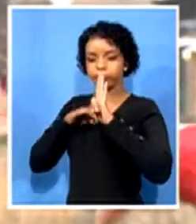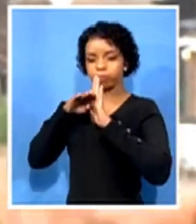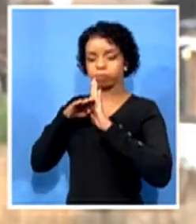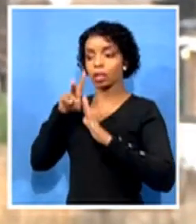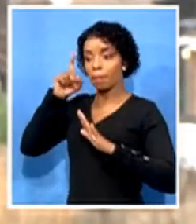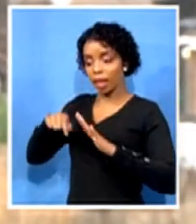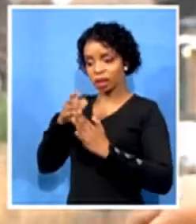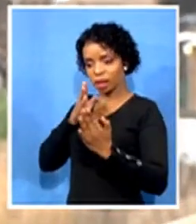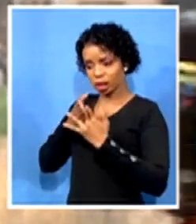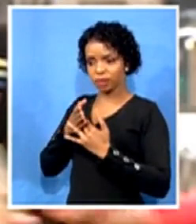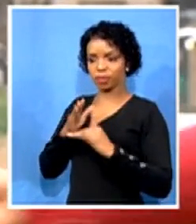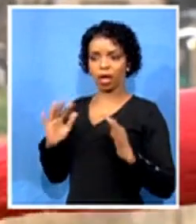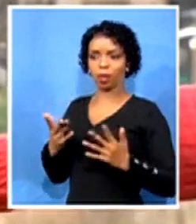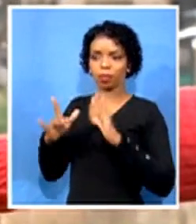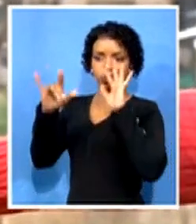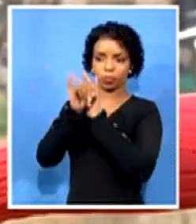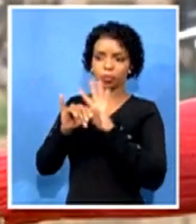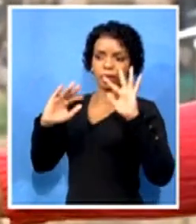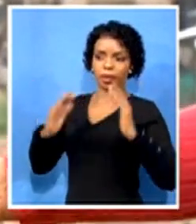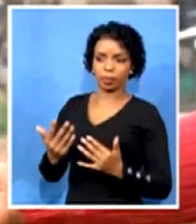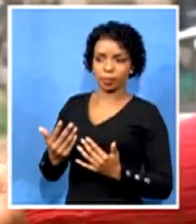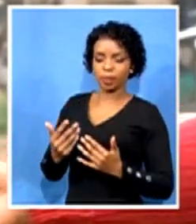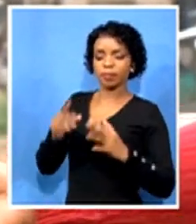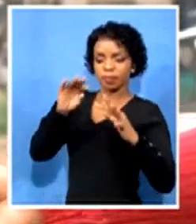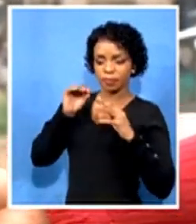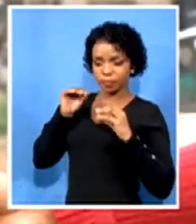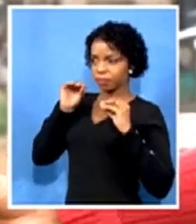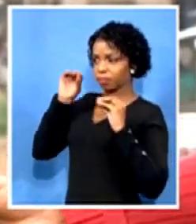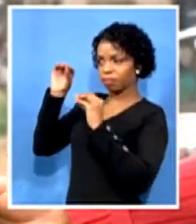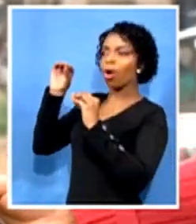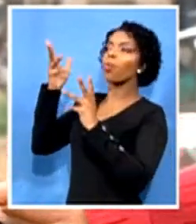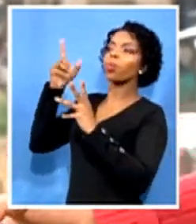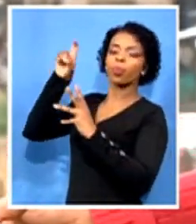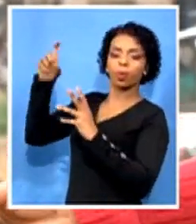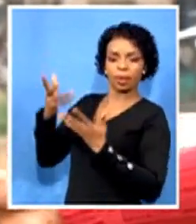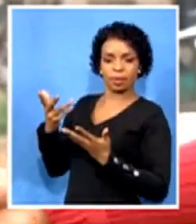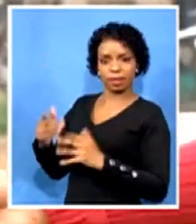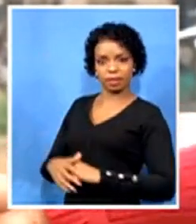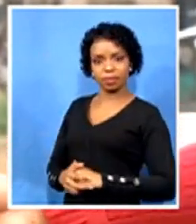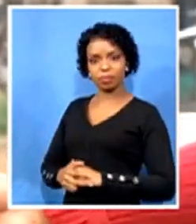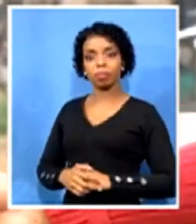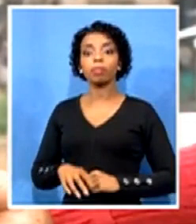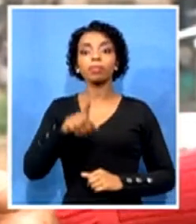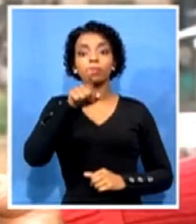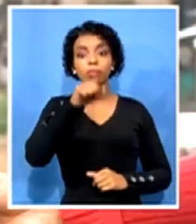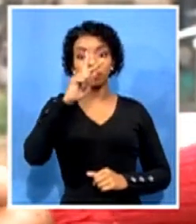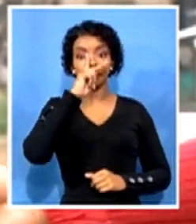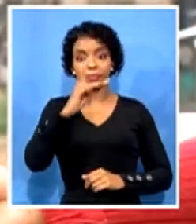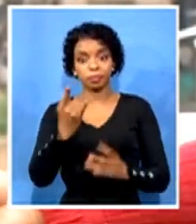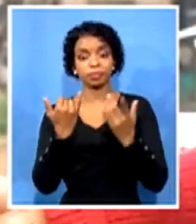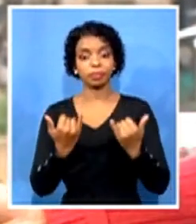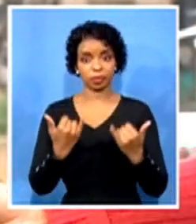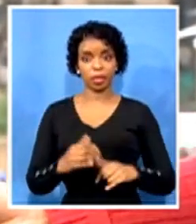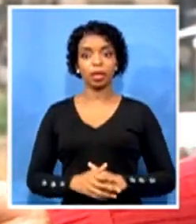and where would you put the affected families? As you can see now, the water level is just by the river. Usually you'd find the